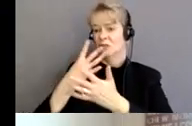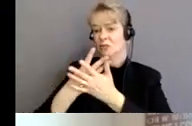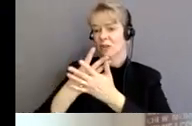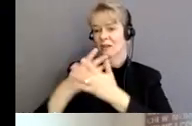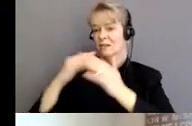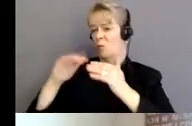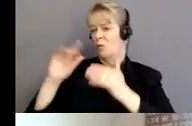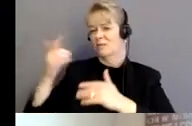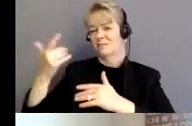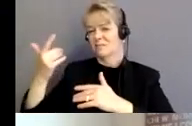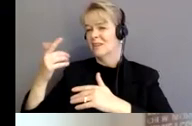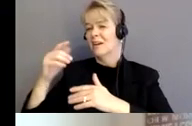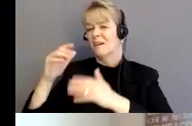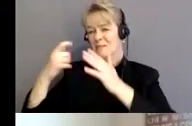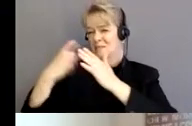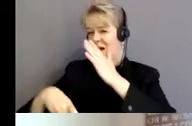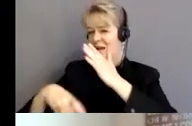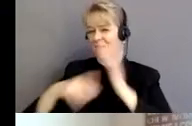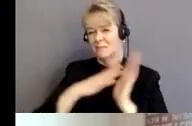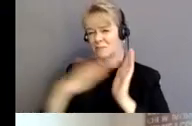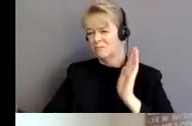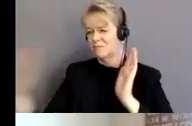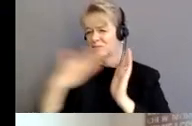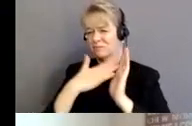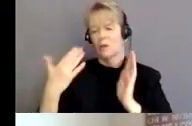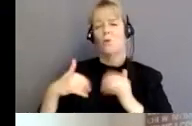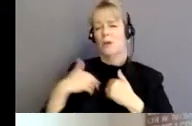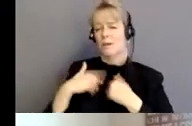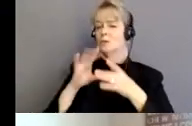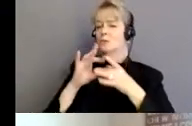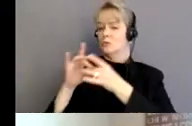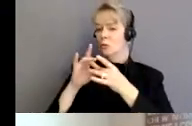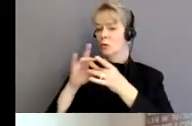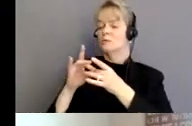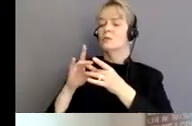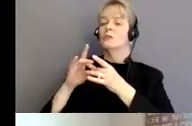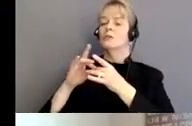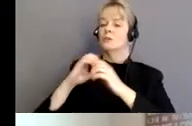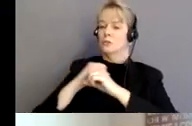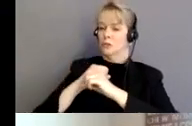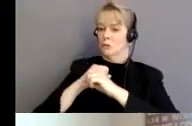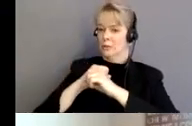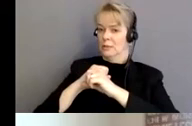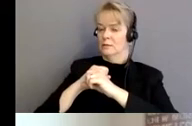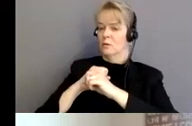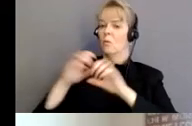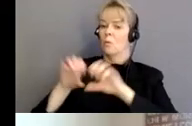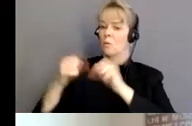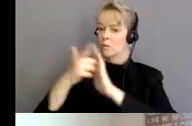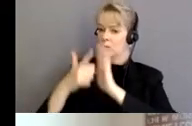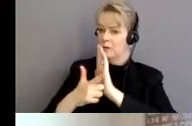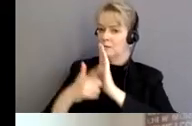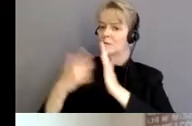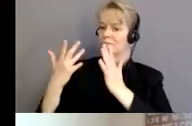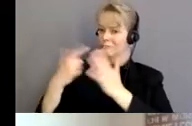Act. And we have a joint serious offenses team at the OSC, and it's a partnership with OSC